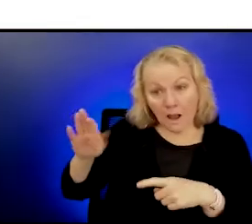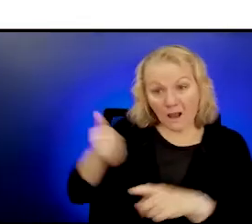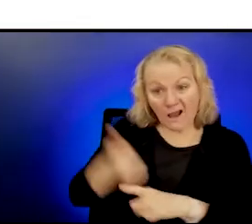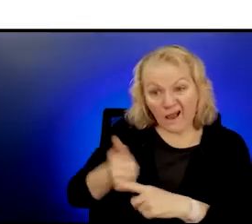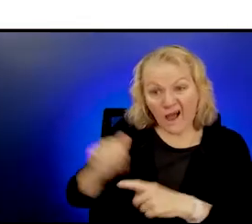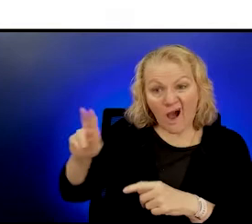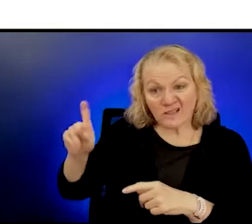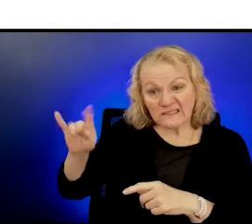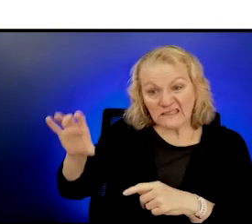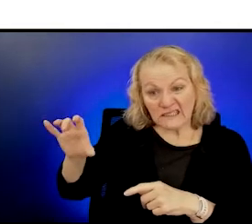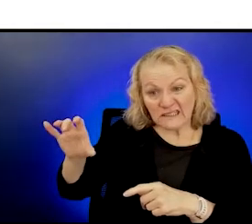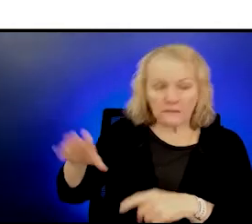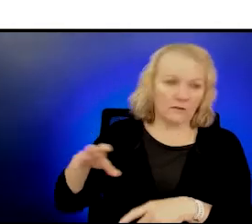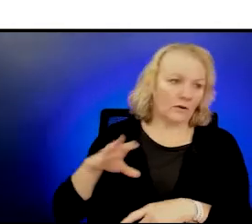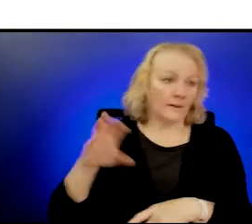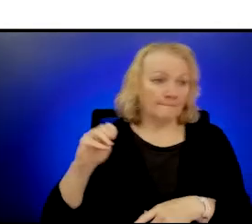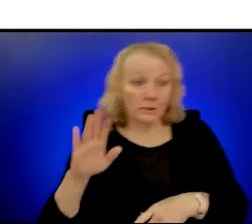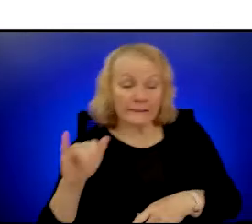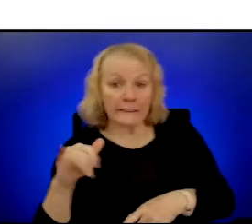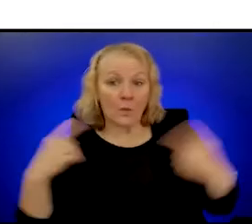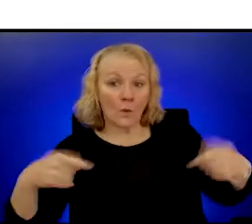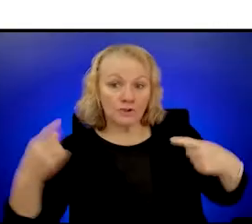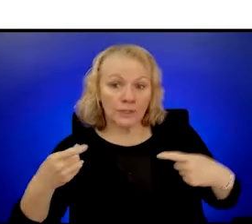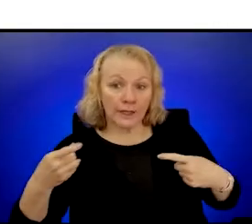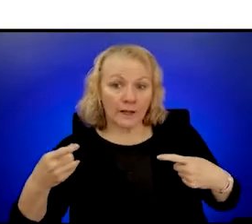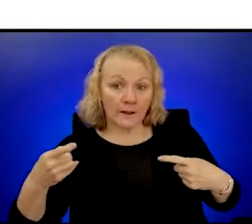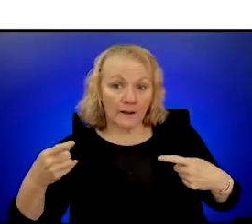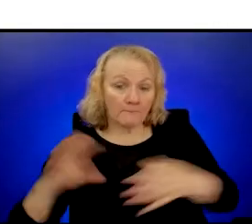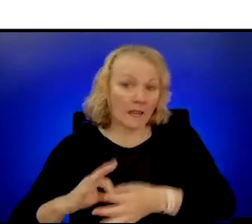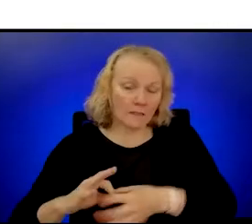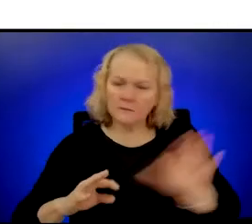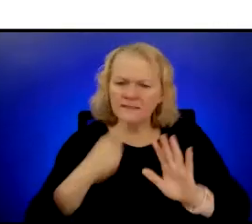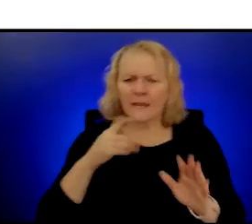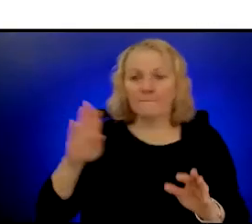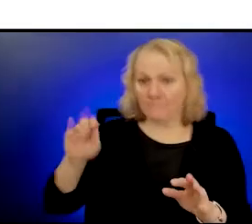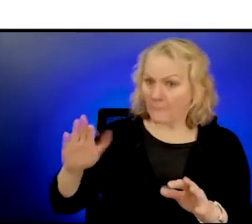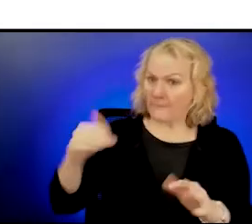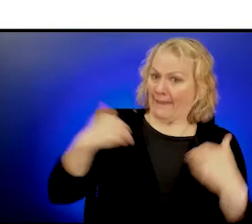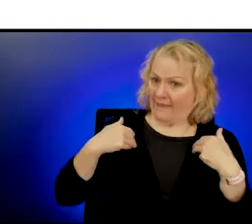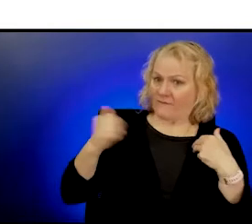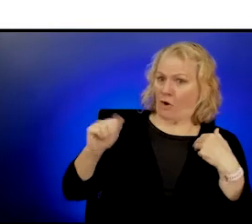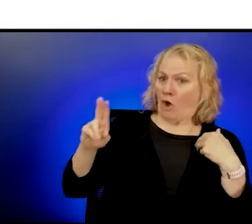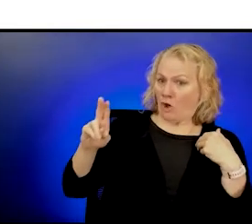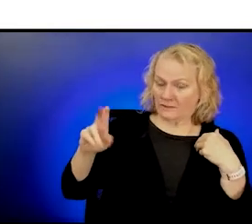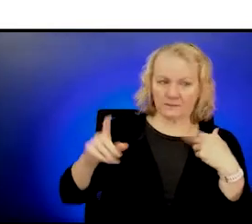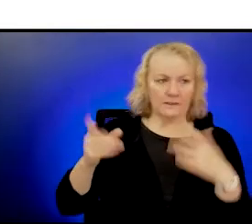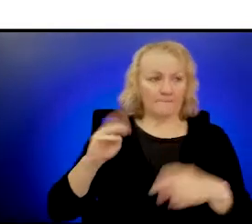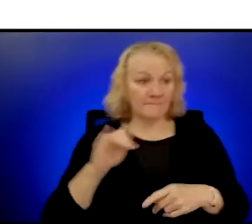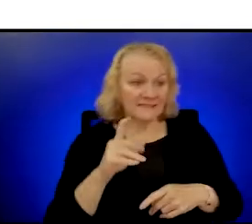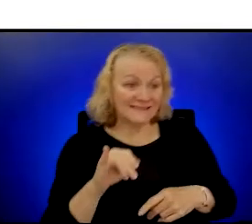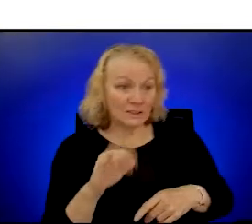autistic or Marty is wheelchair bound, say Bob has autism or Misty uses a